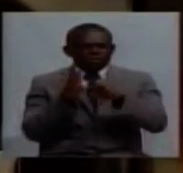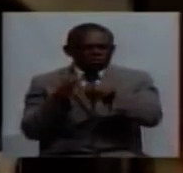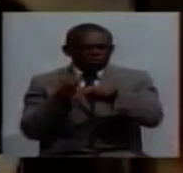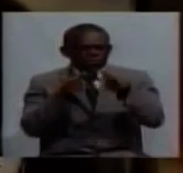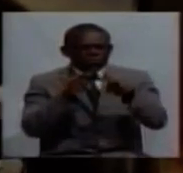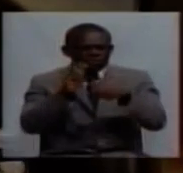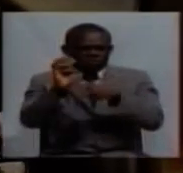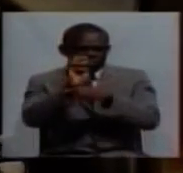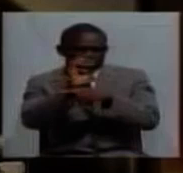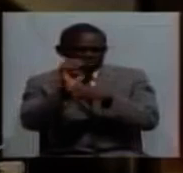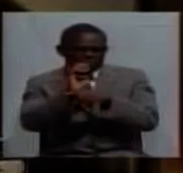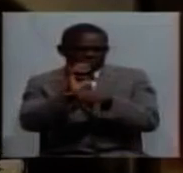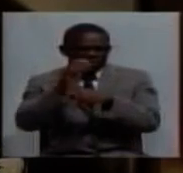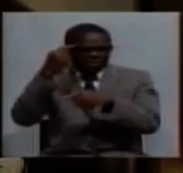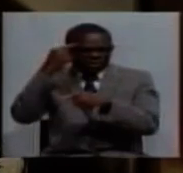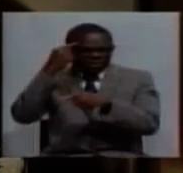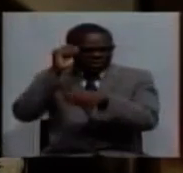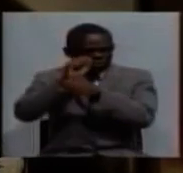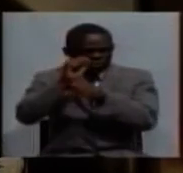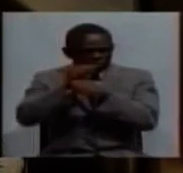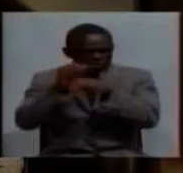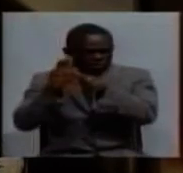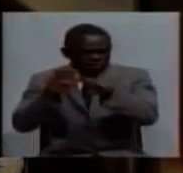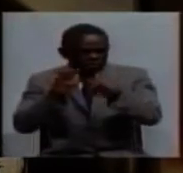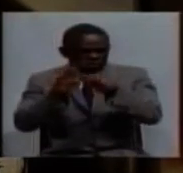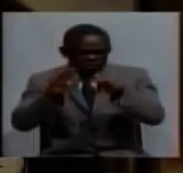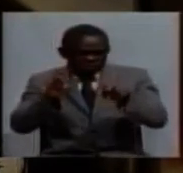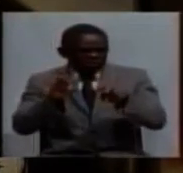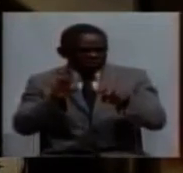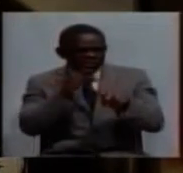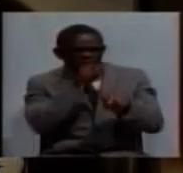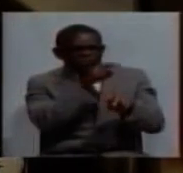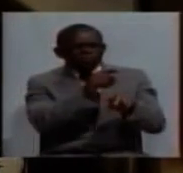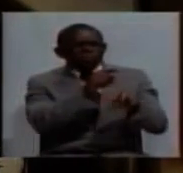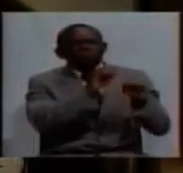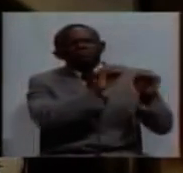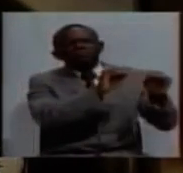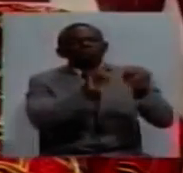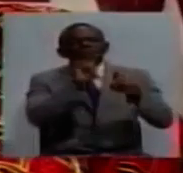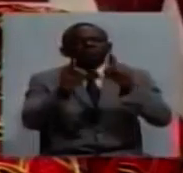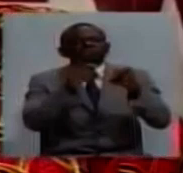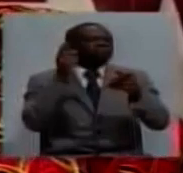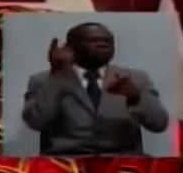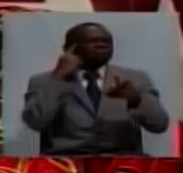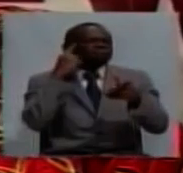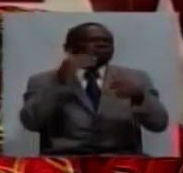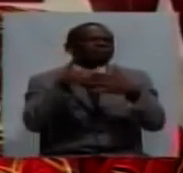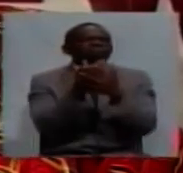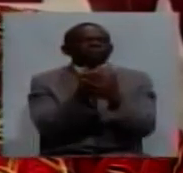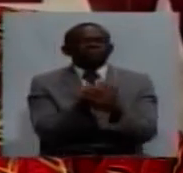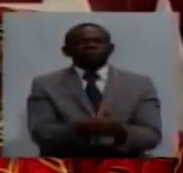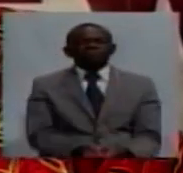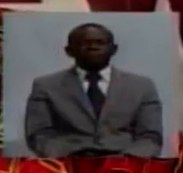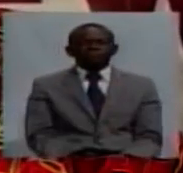evaluating works that the government wants to to see done to the satisfaction of Zambians? So like now we have the 7th National